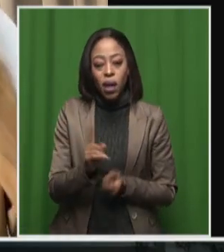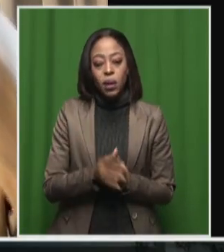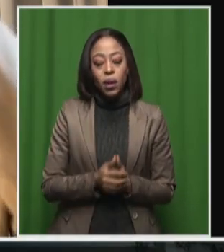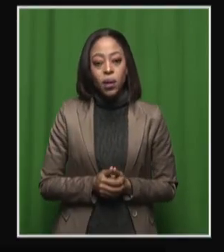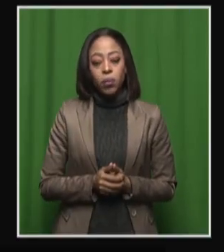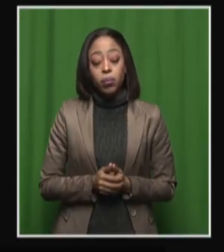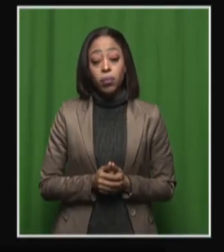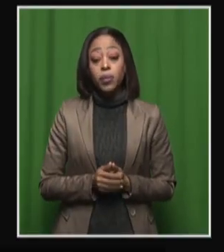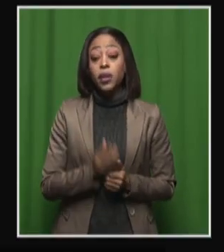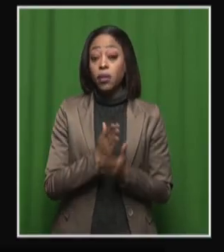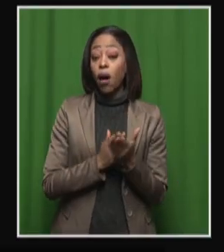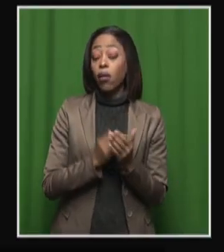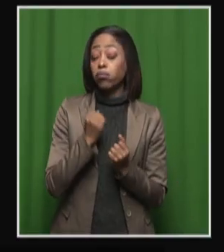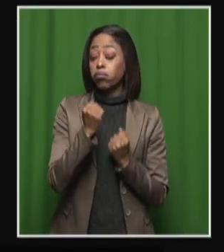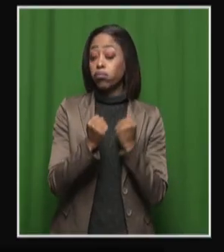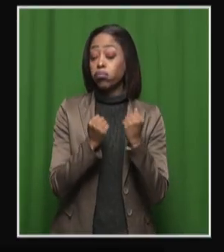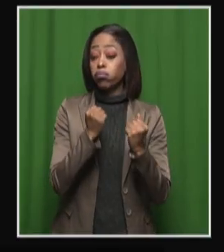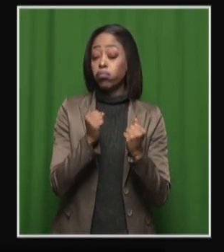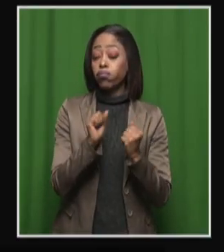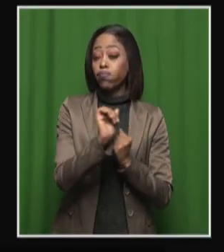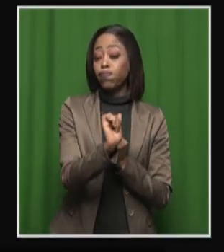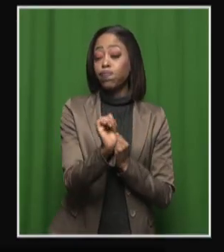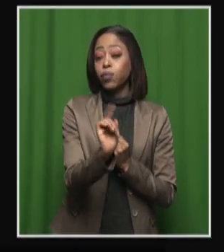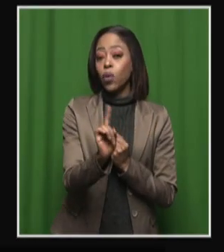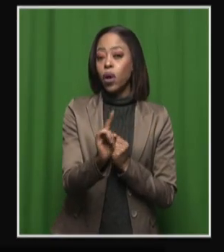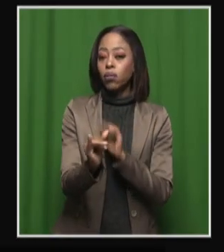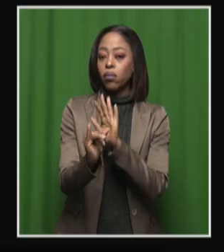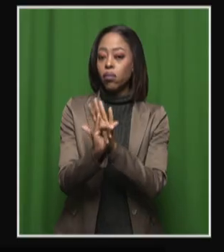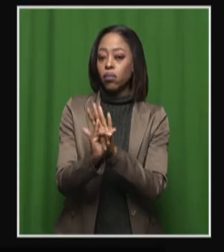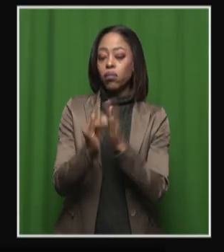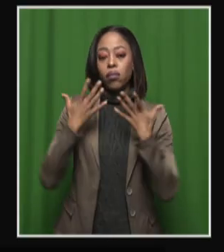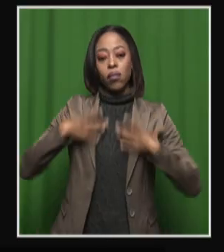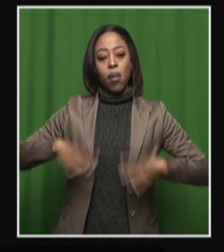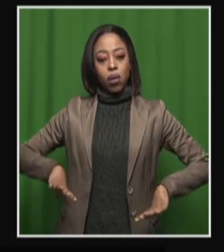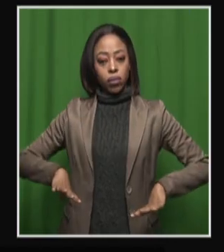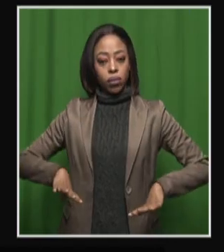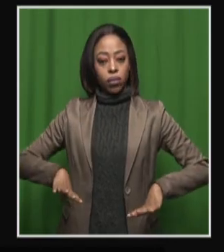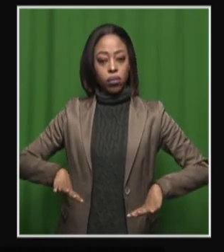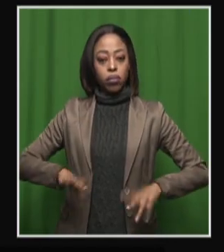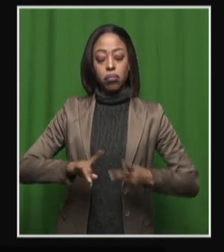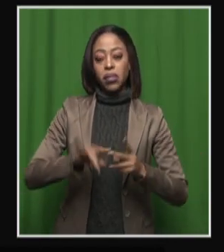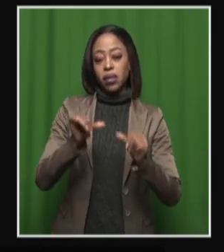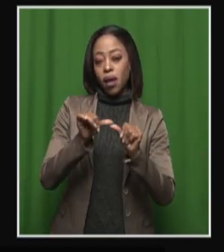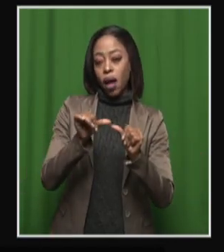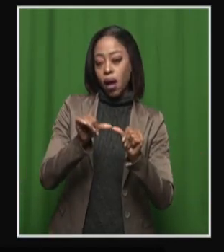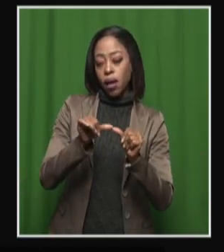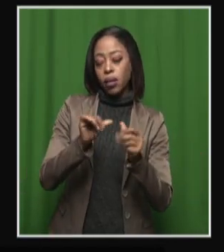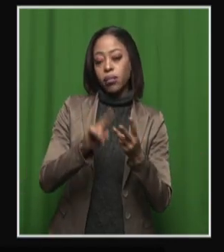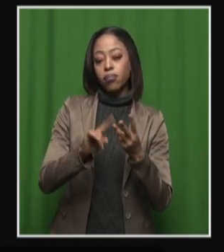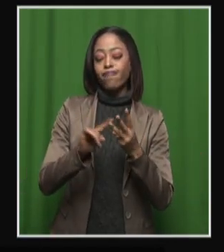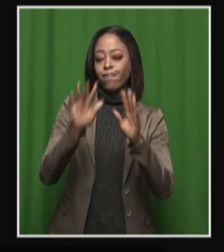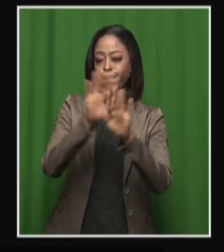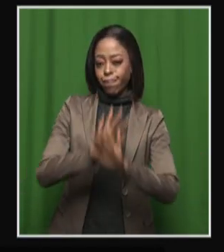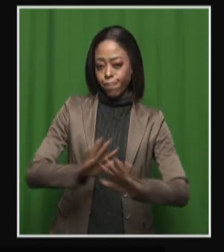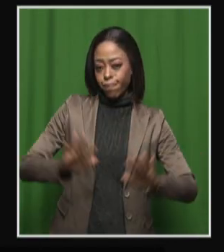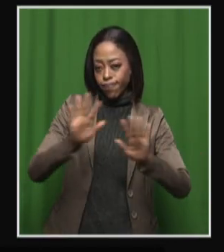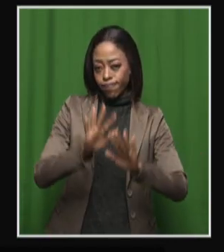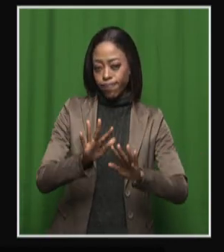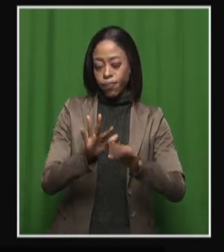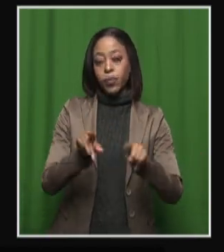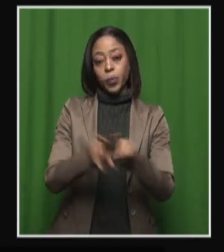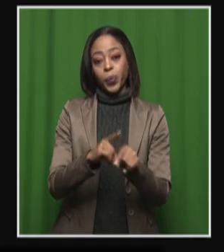So some of their daily struggles are identifying their clothing, the size, the color,